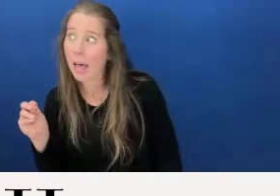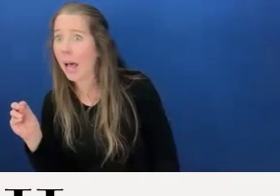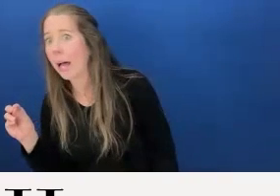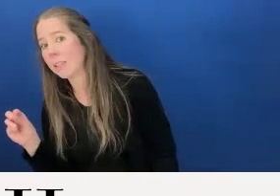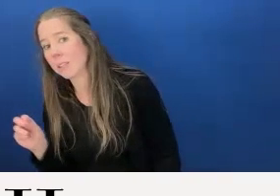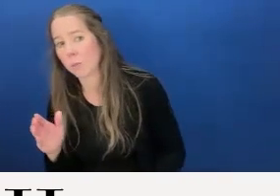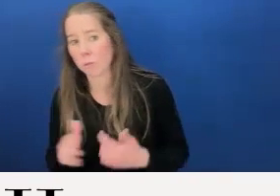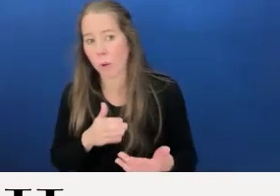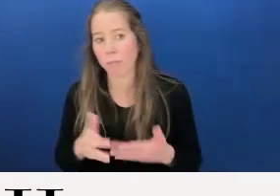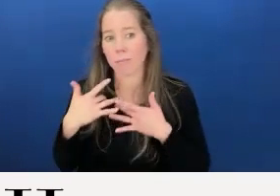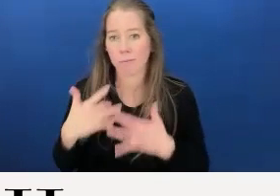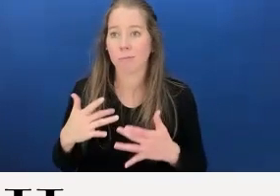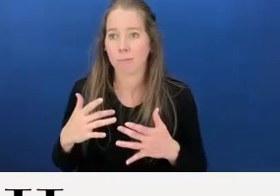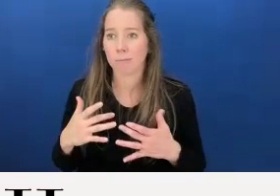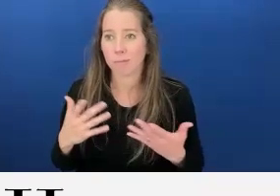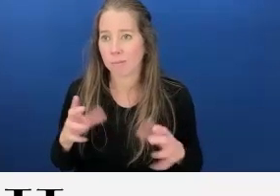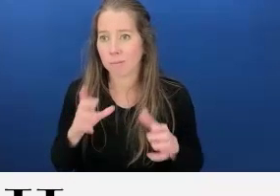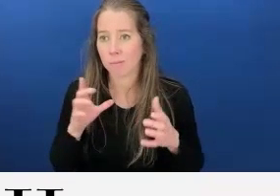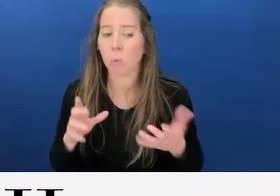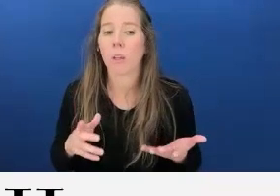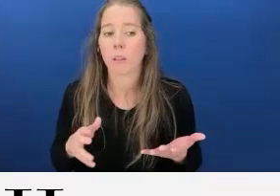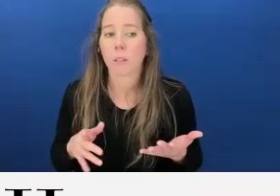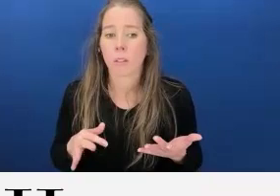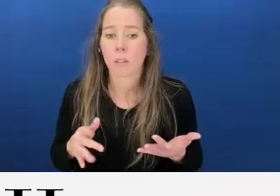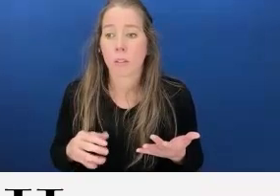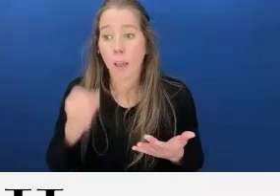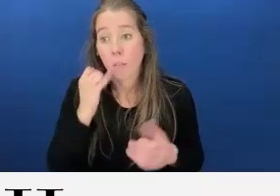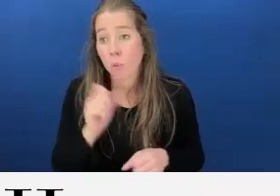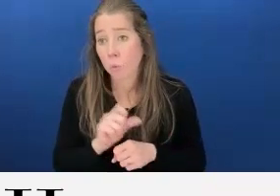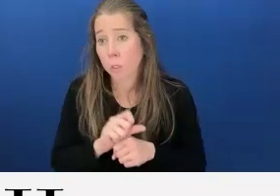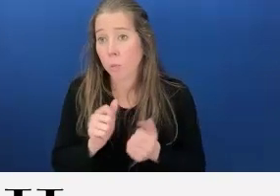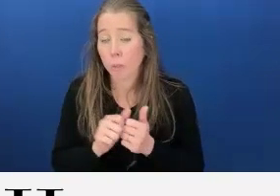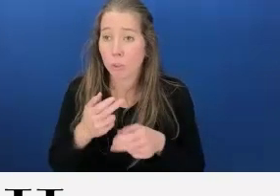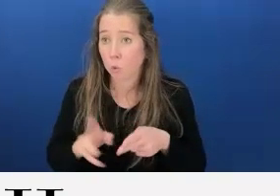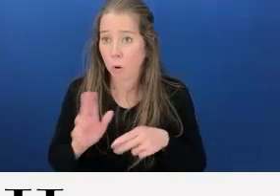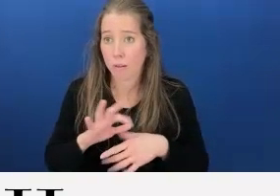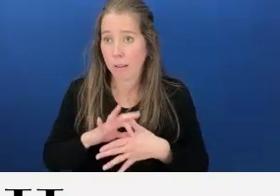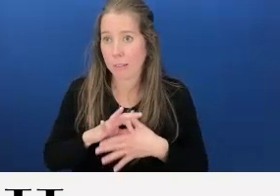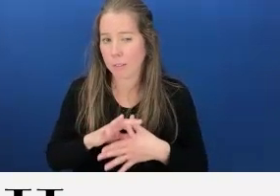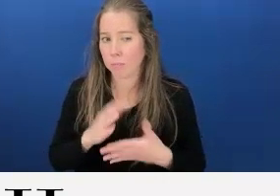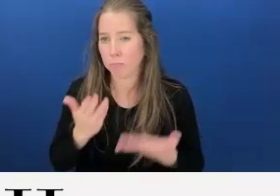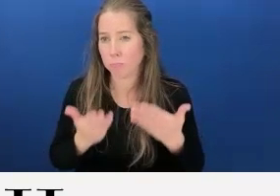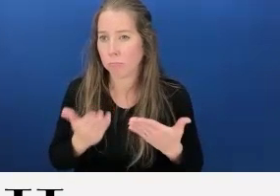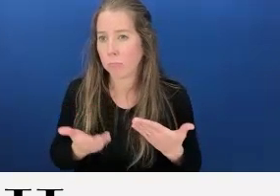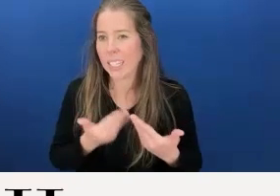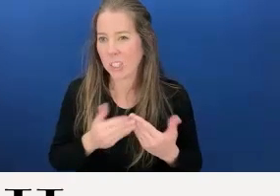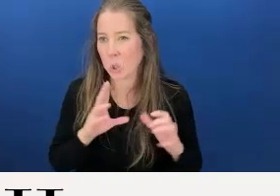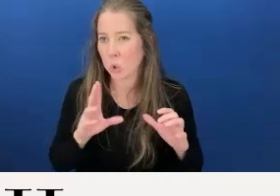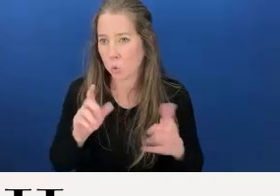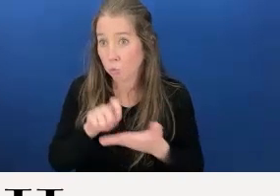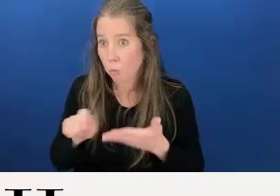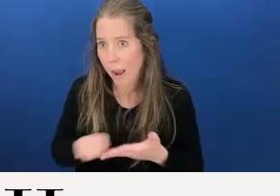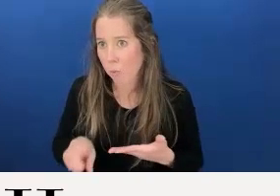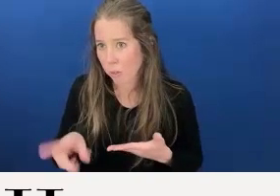ticks. So that really is the best way. And if you're working with short content, that probably is more reasonable.